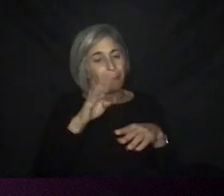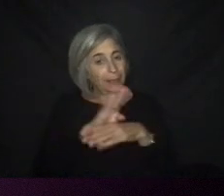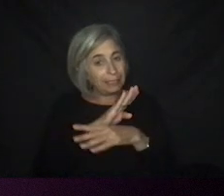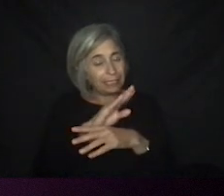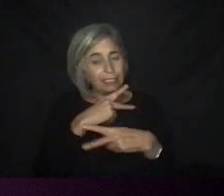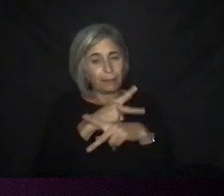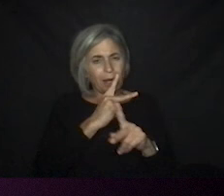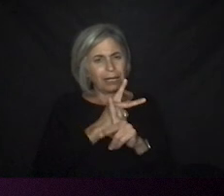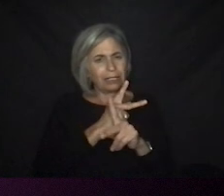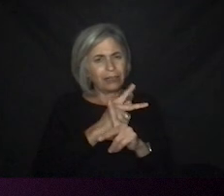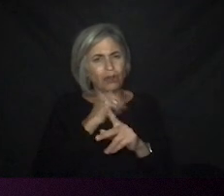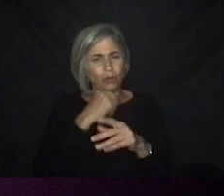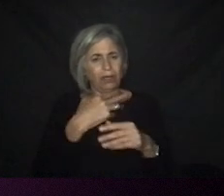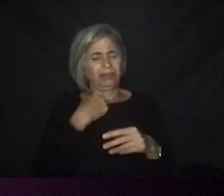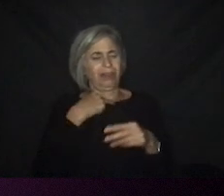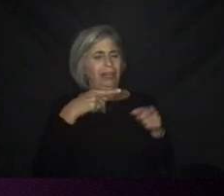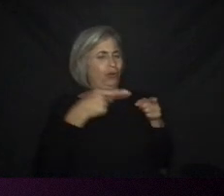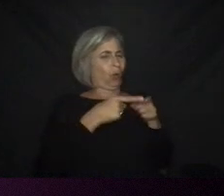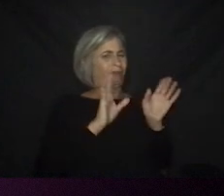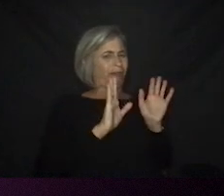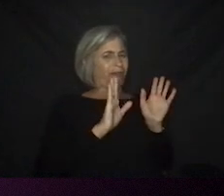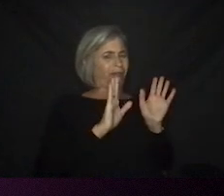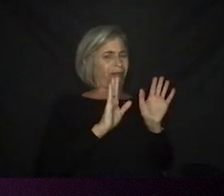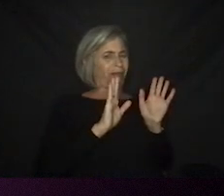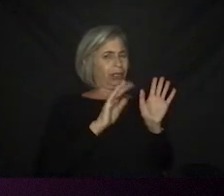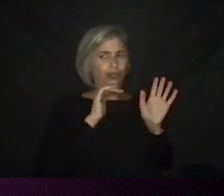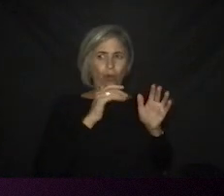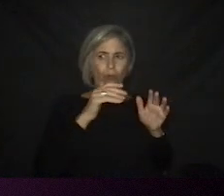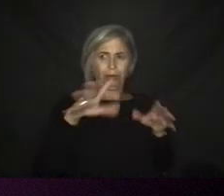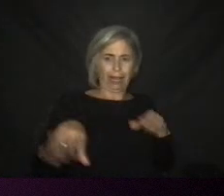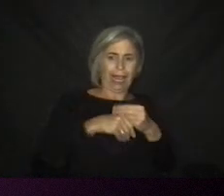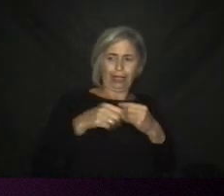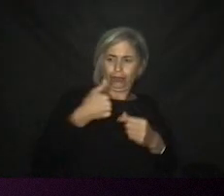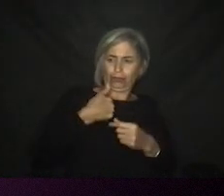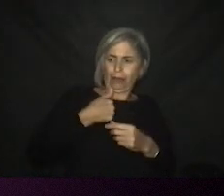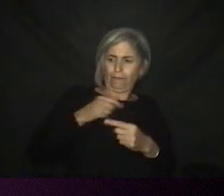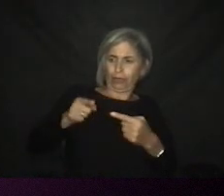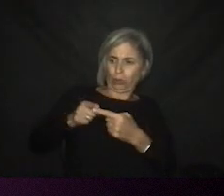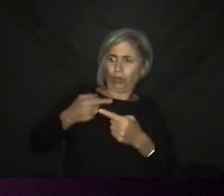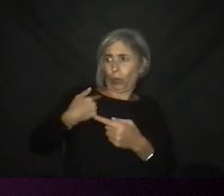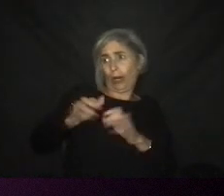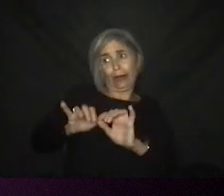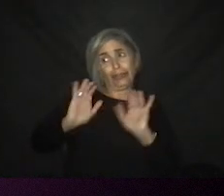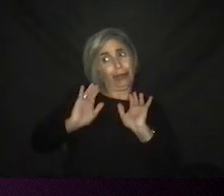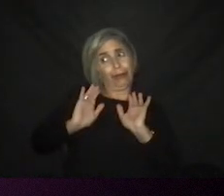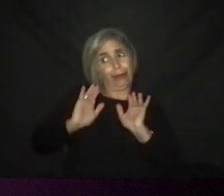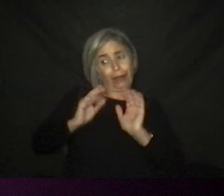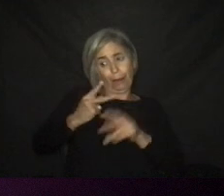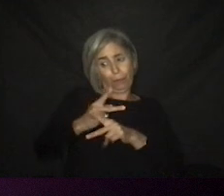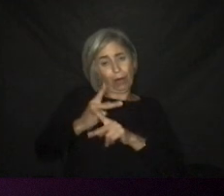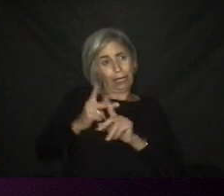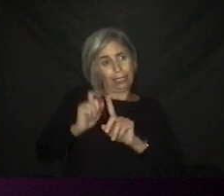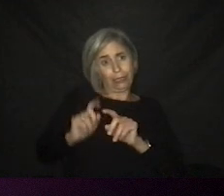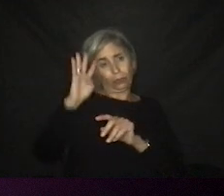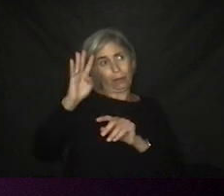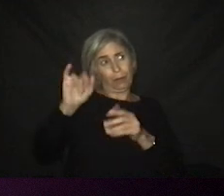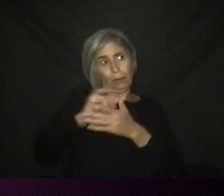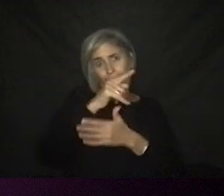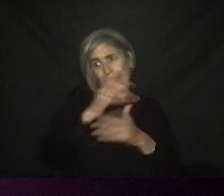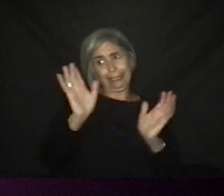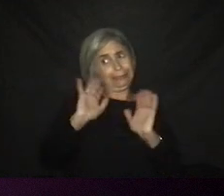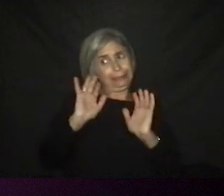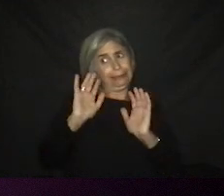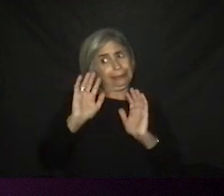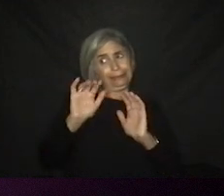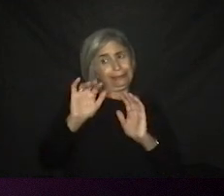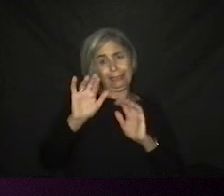and don't get put into a corner. Don't put yourself in a corner. Well, we're engineering, Rick, and you know, product needs to come up with these, and business needs to,